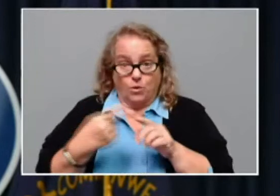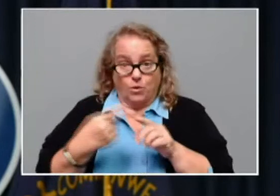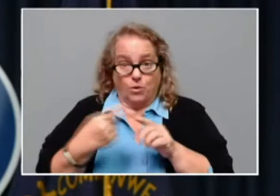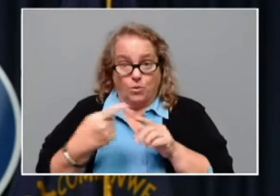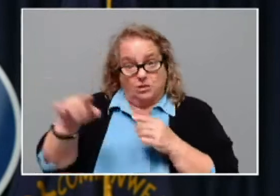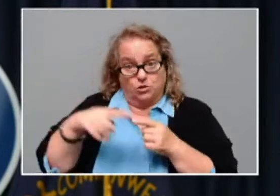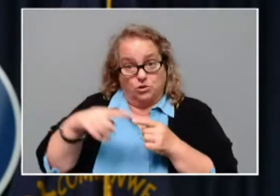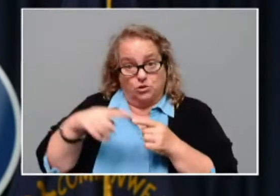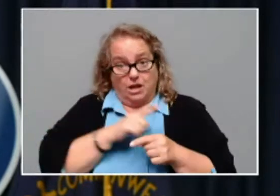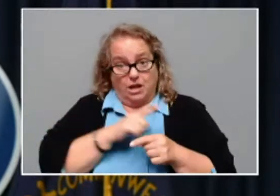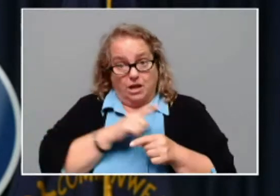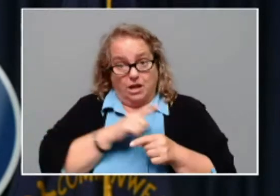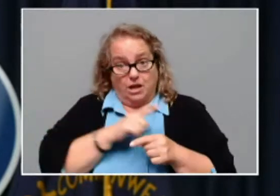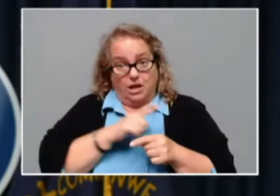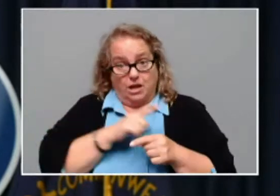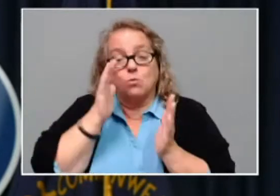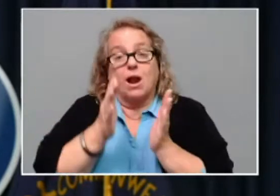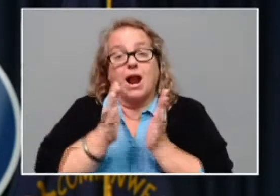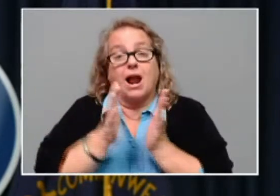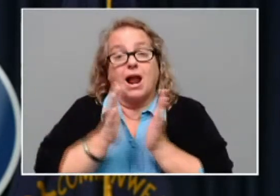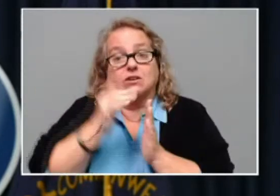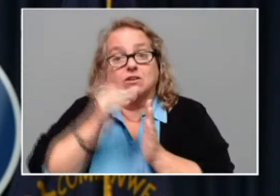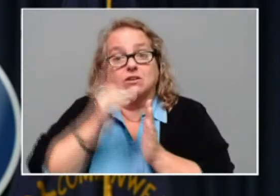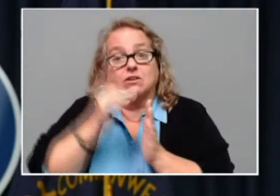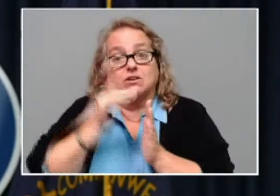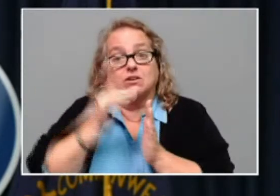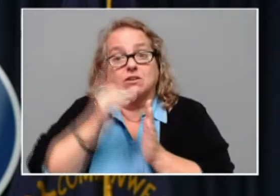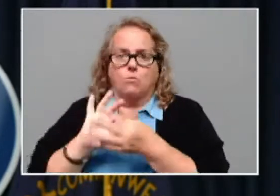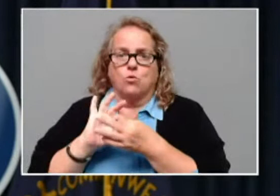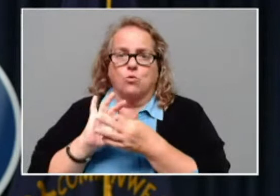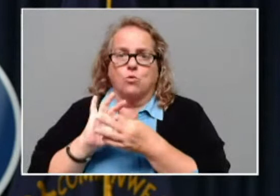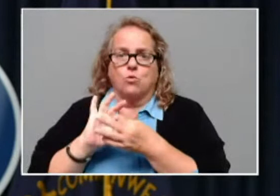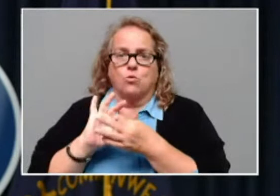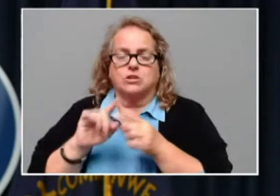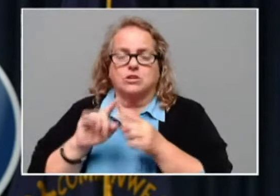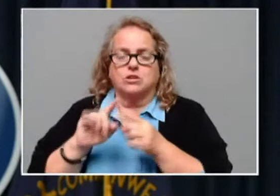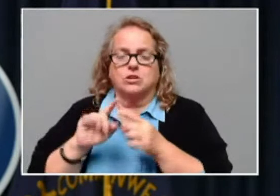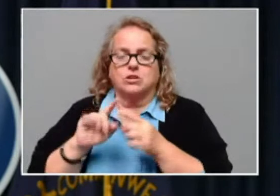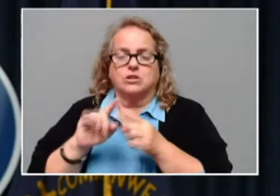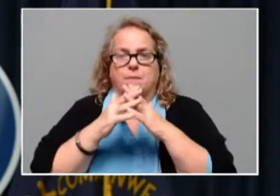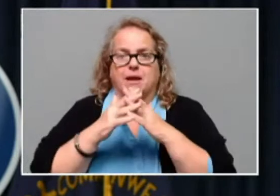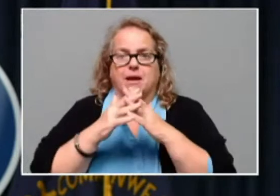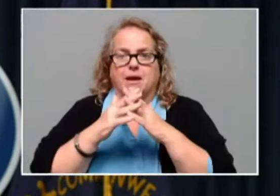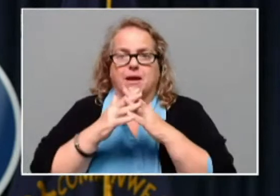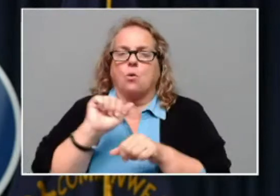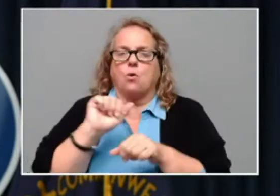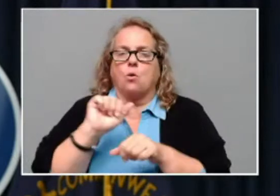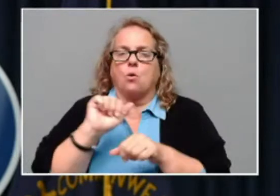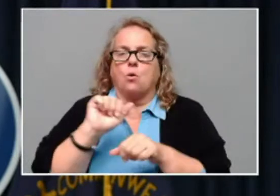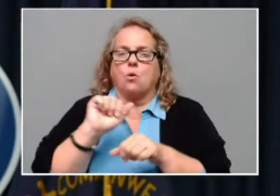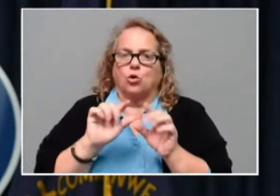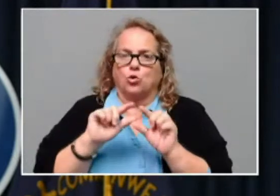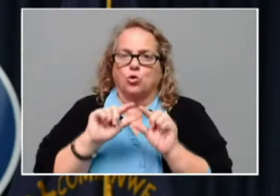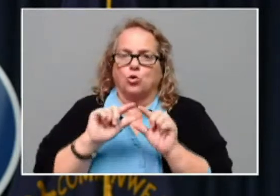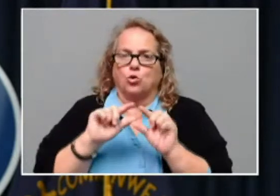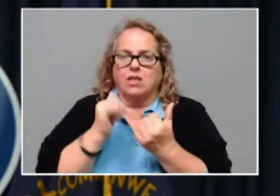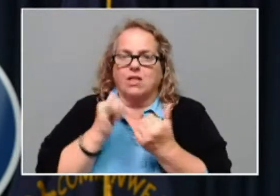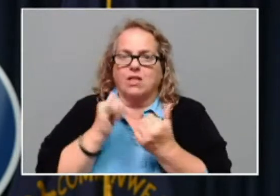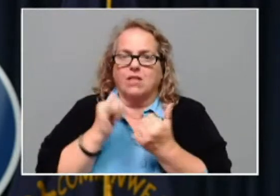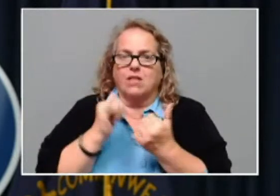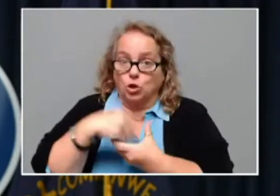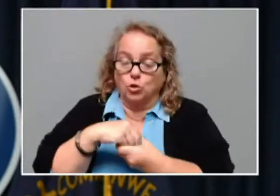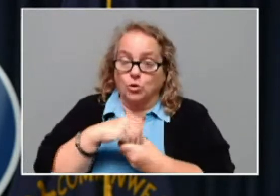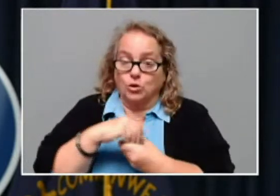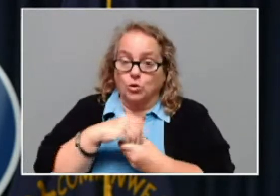for cooperation and the formation of a working group that would include legislators or their staff,